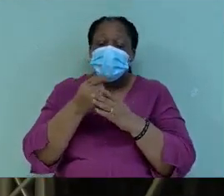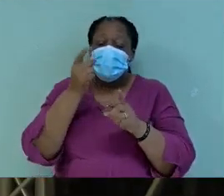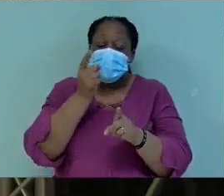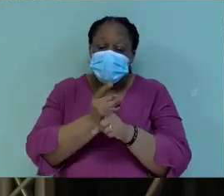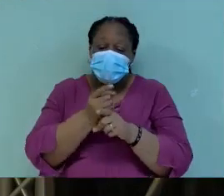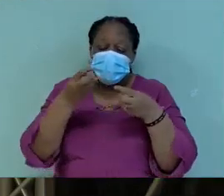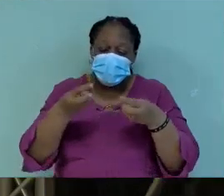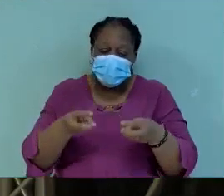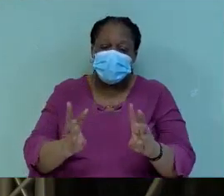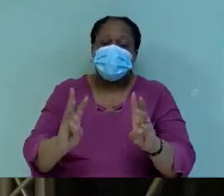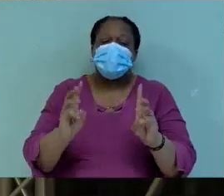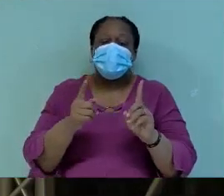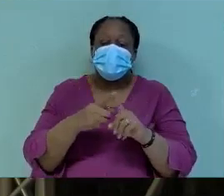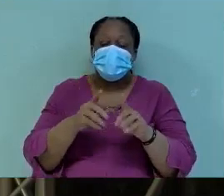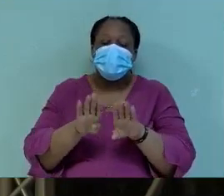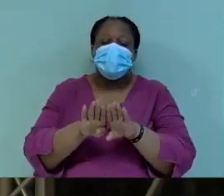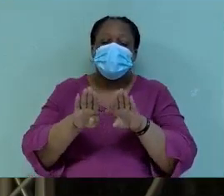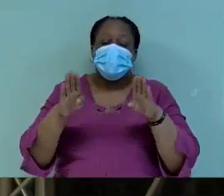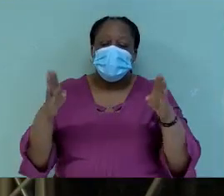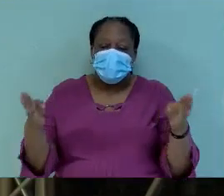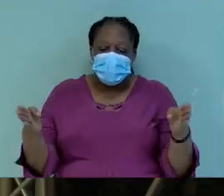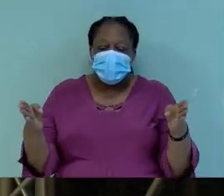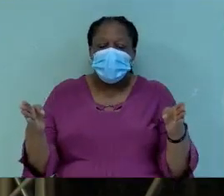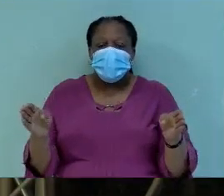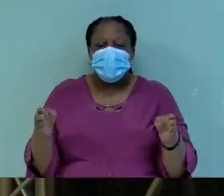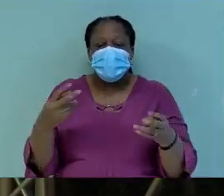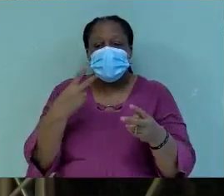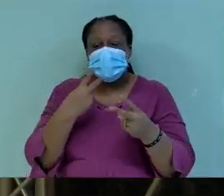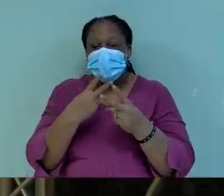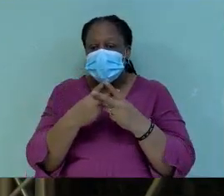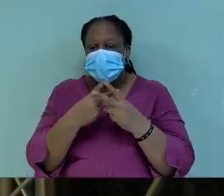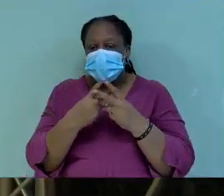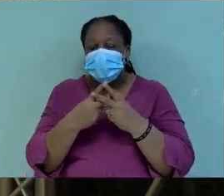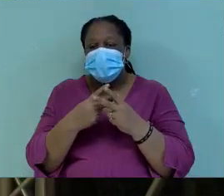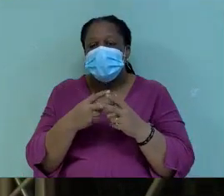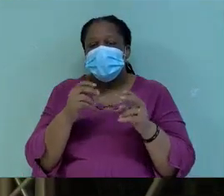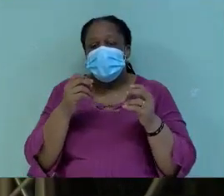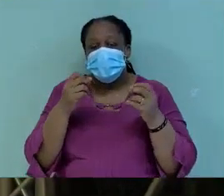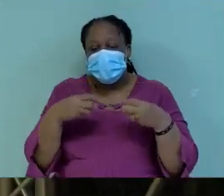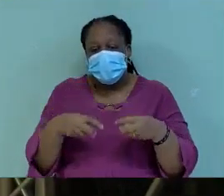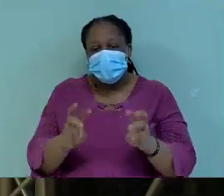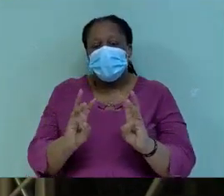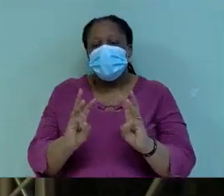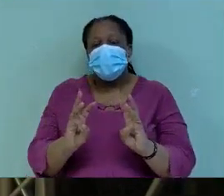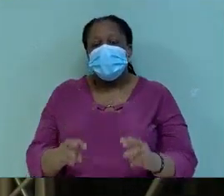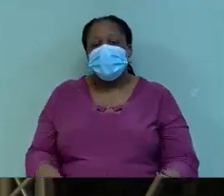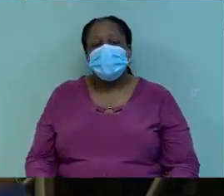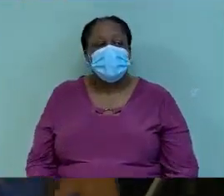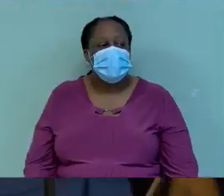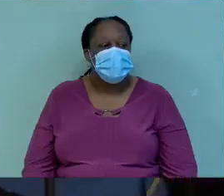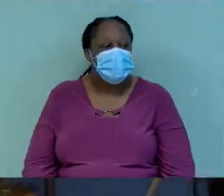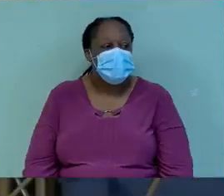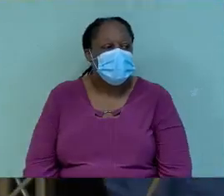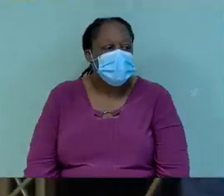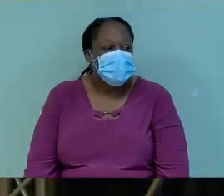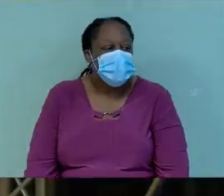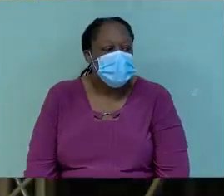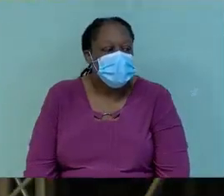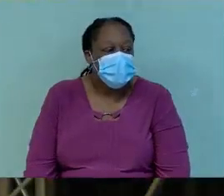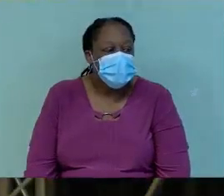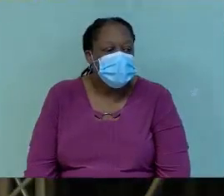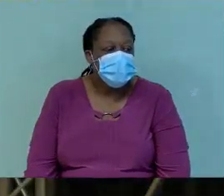hopefully resume school in a safe and secure manner. Thank you.